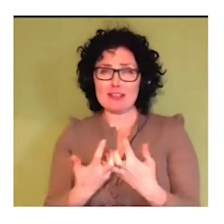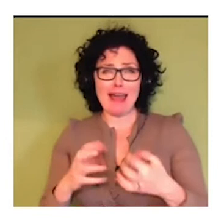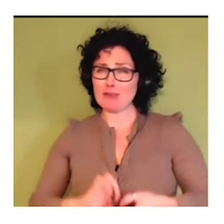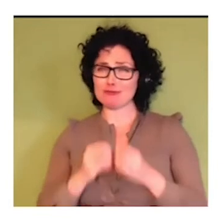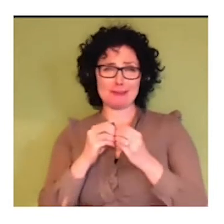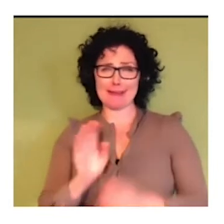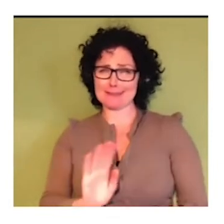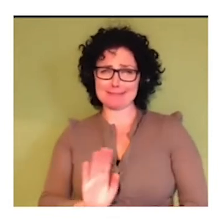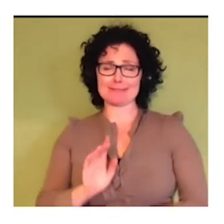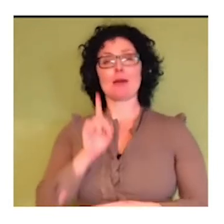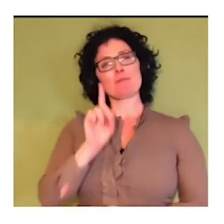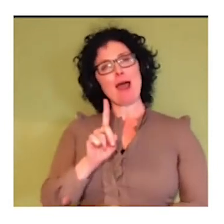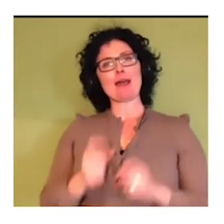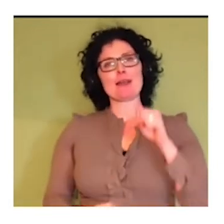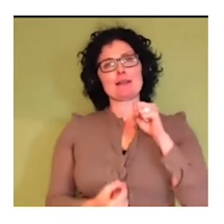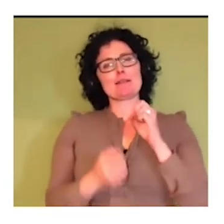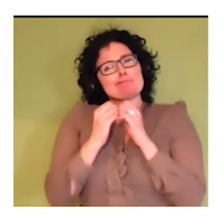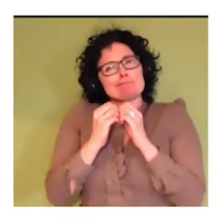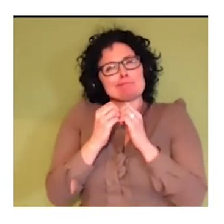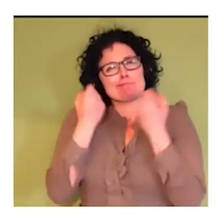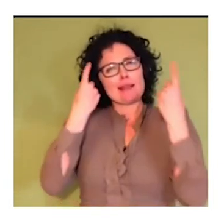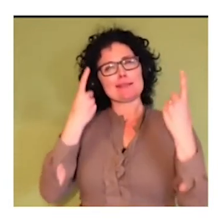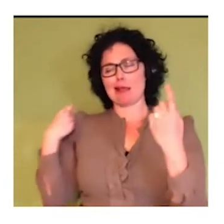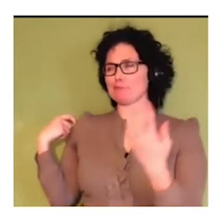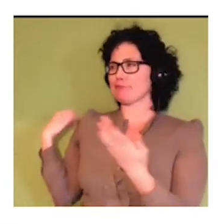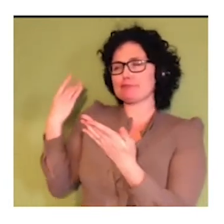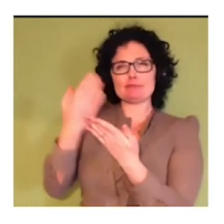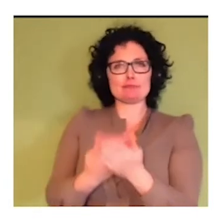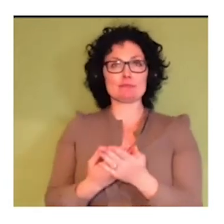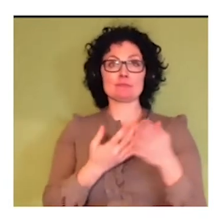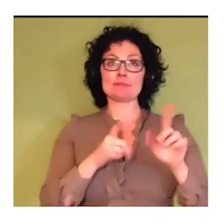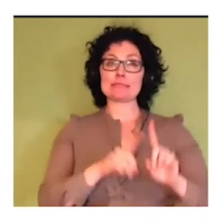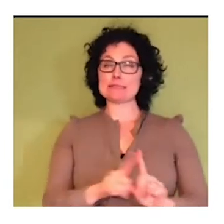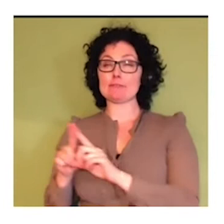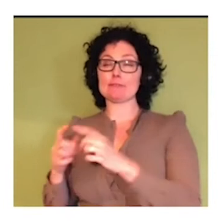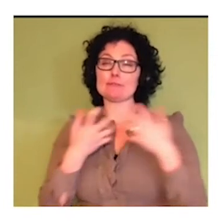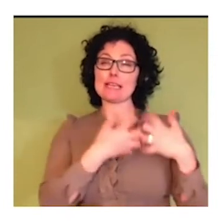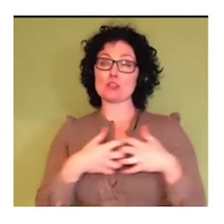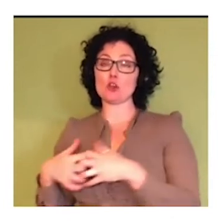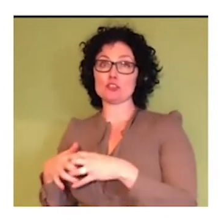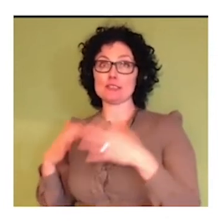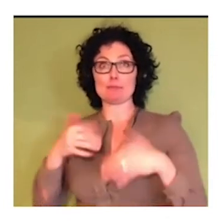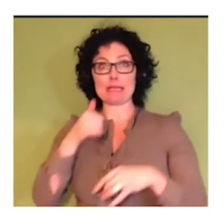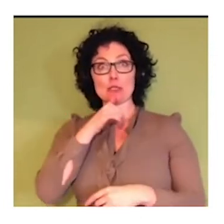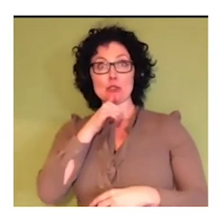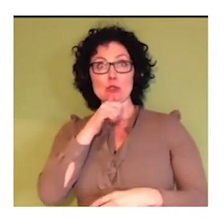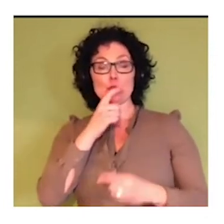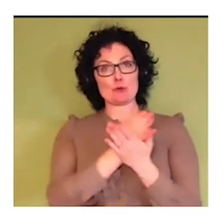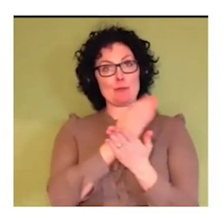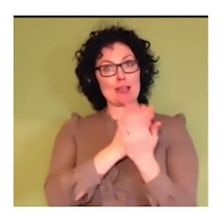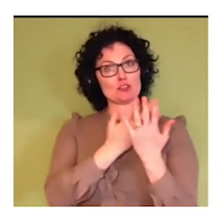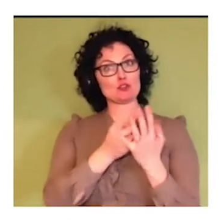worth understanding over the years there's been a number of technologies that have been employed to transcribe documents into clear and large print.